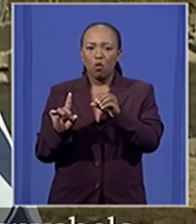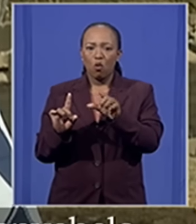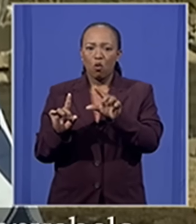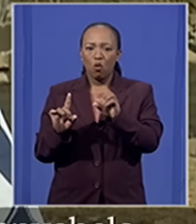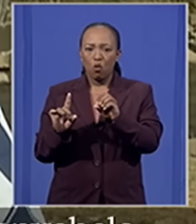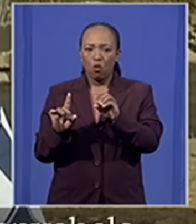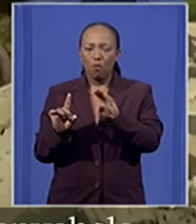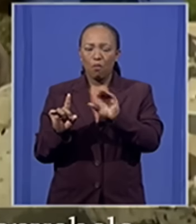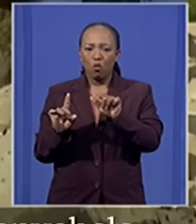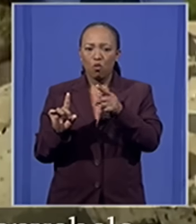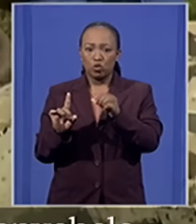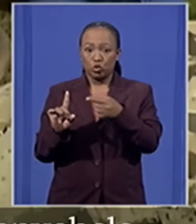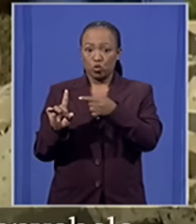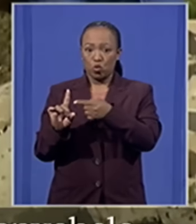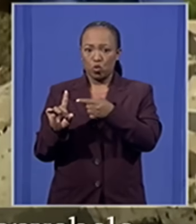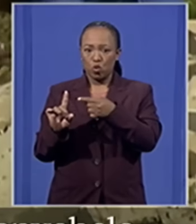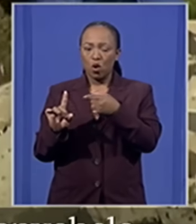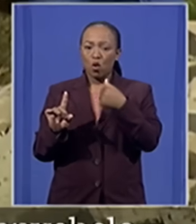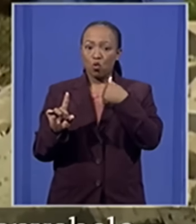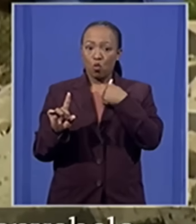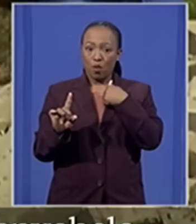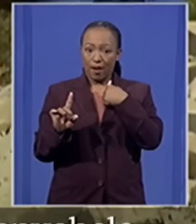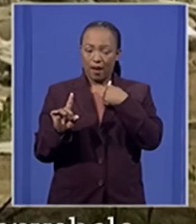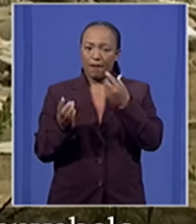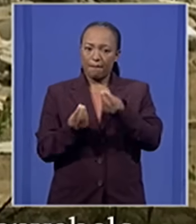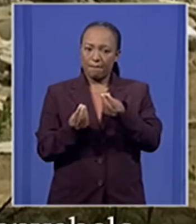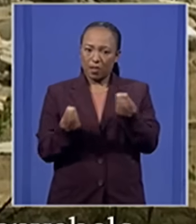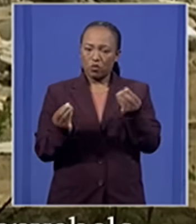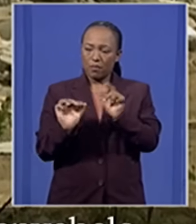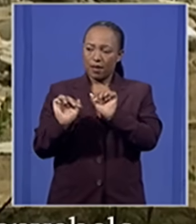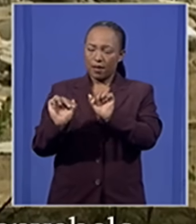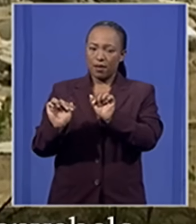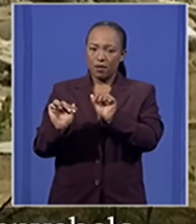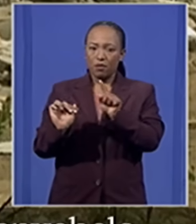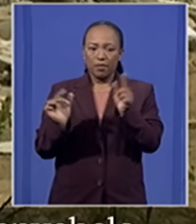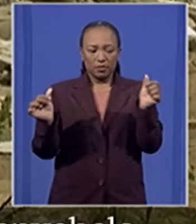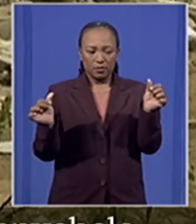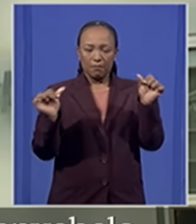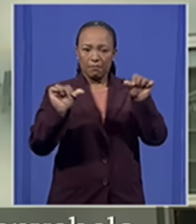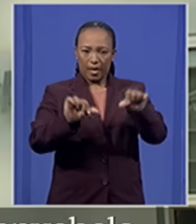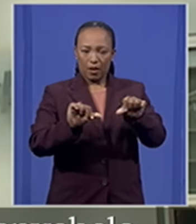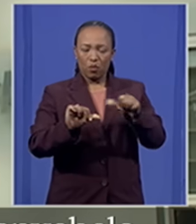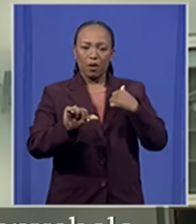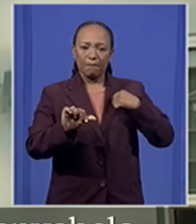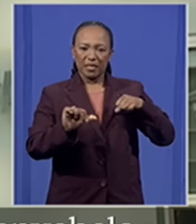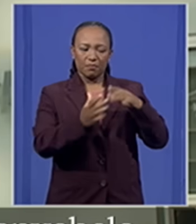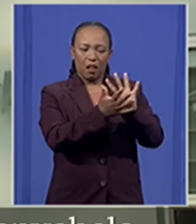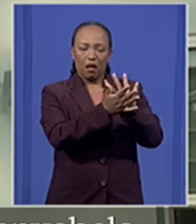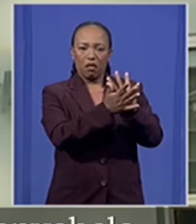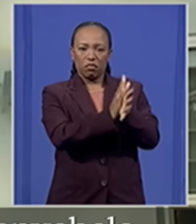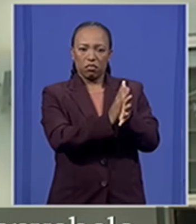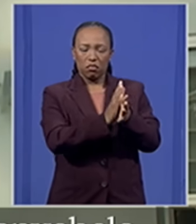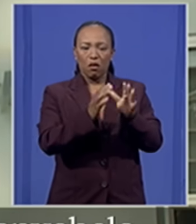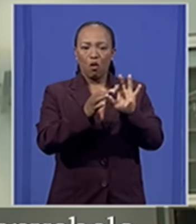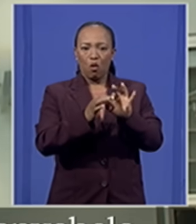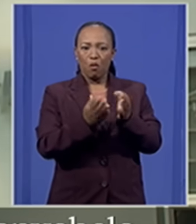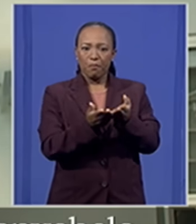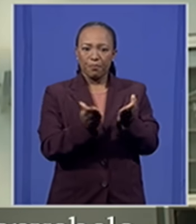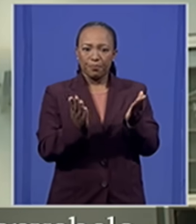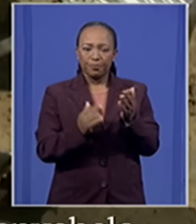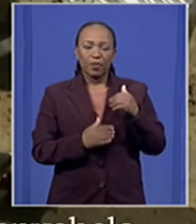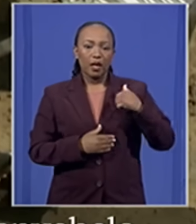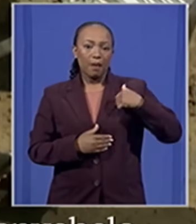batho ba gage o re bušetša mo masepala a re thubetšeng gona. go le bjalo masepala wa Tzaneen o sa